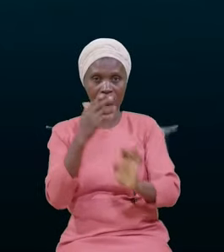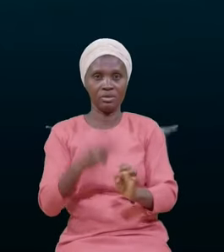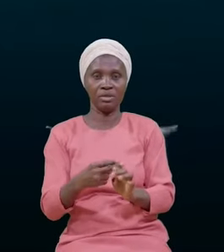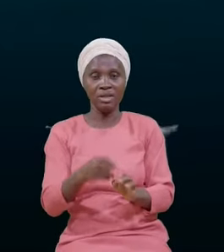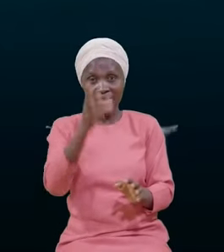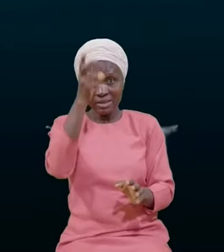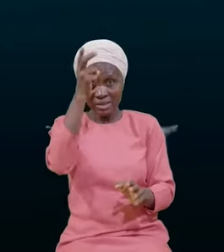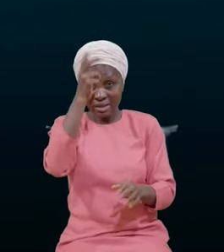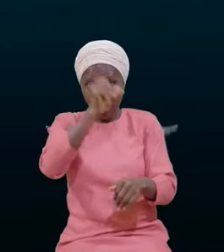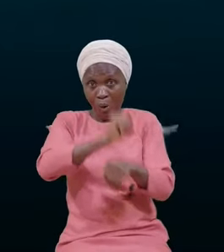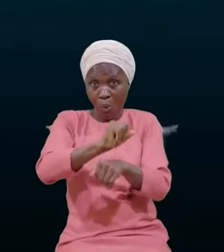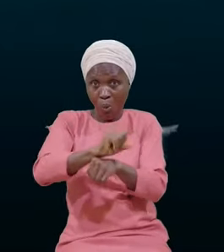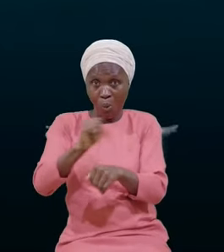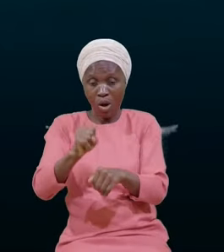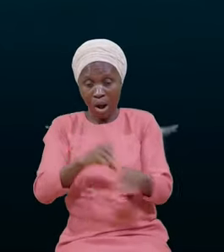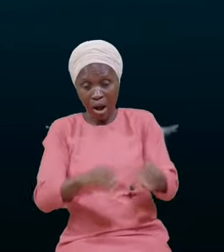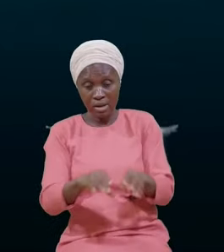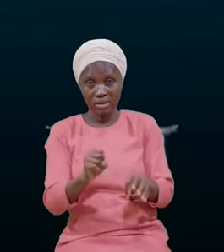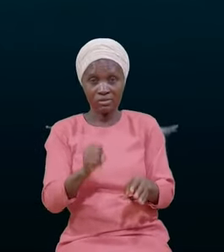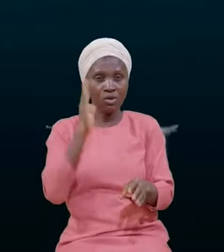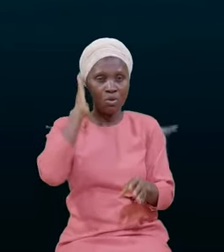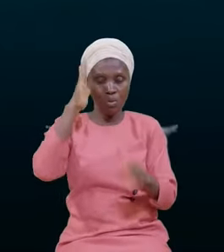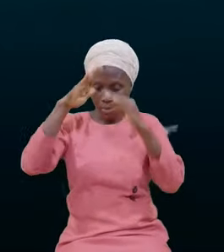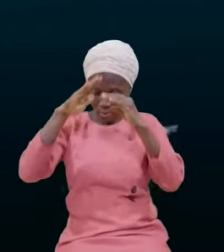God will take control of